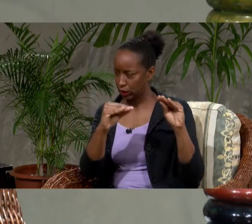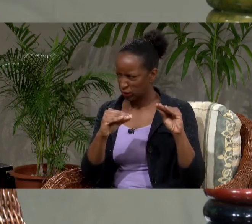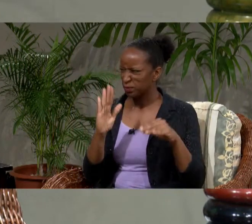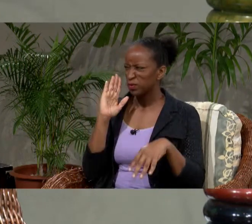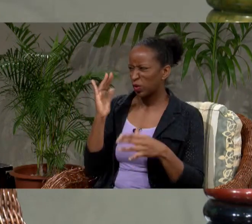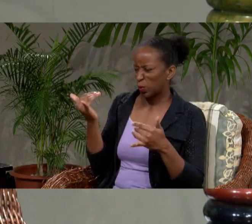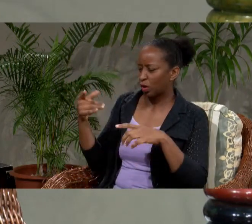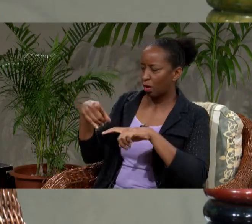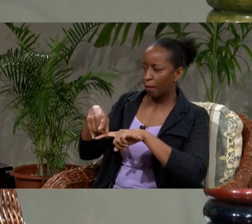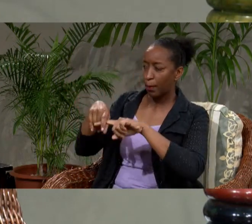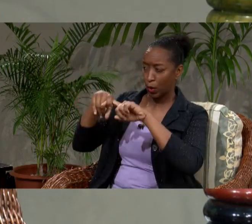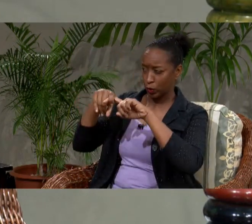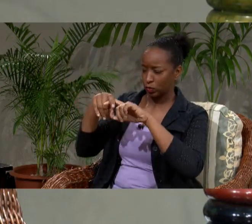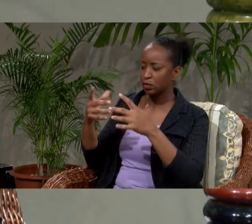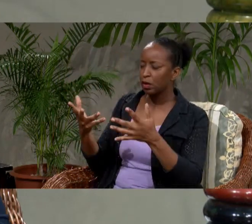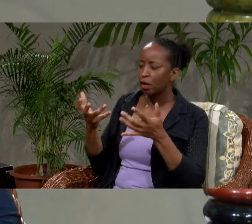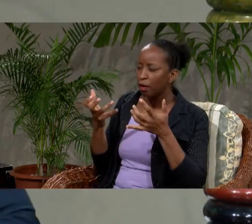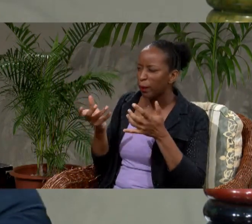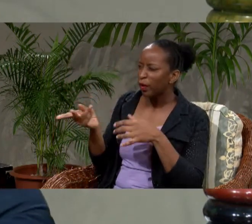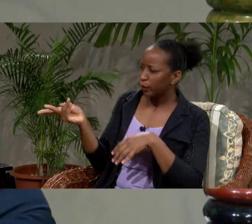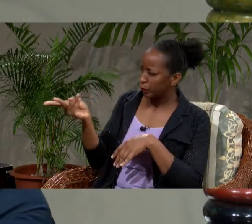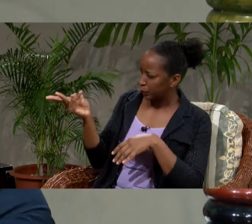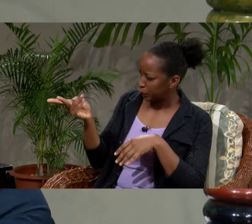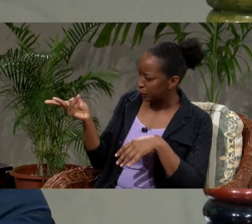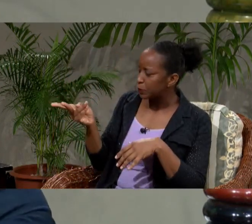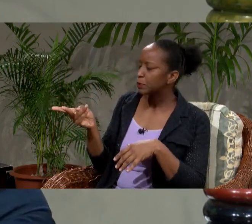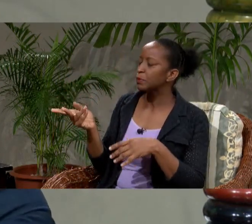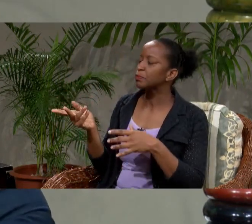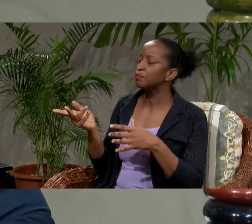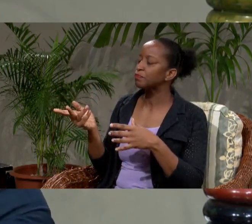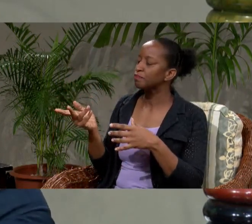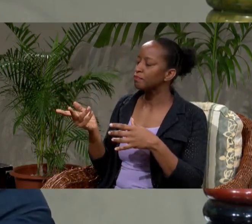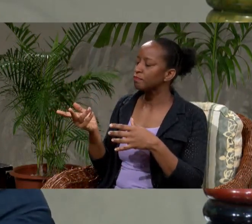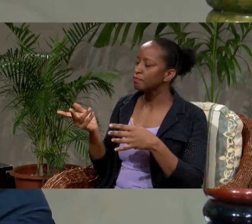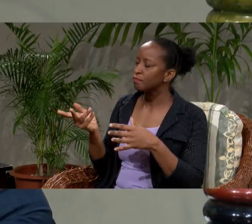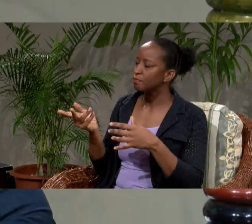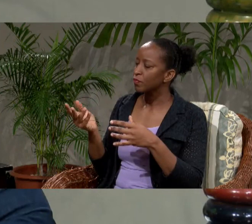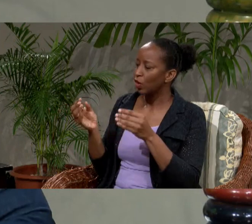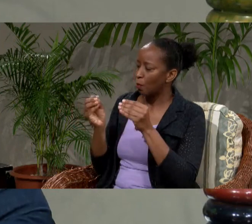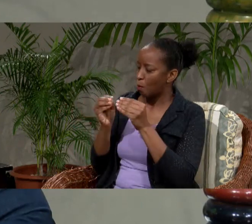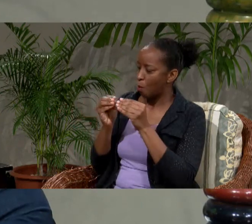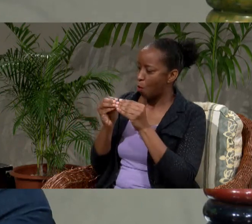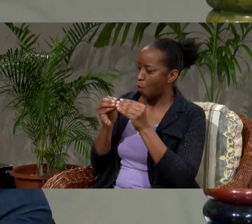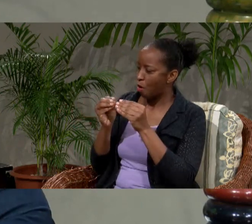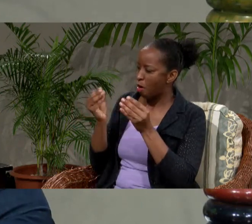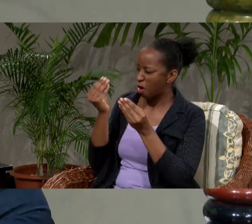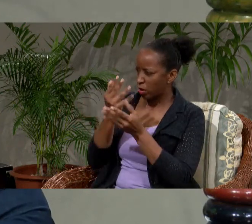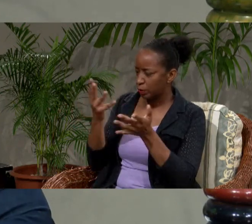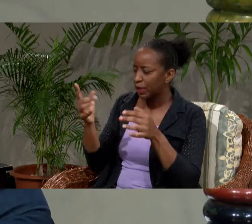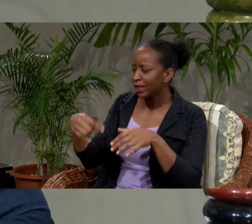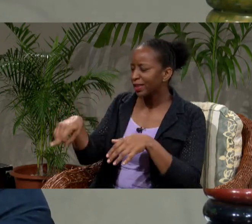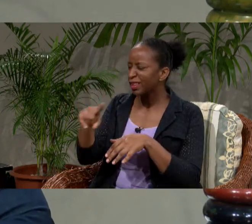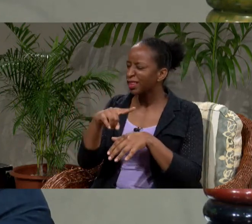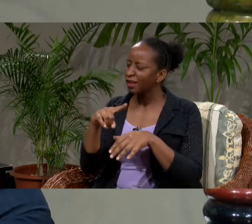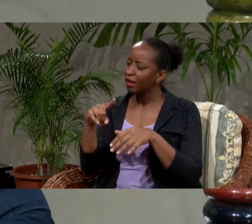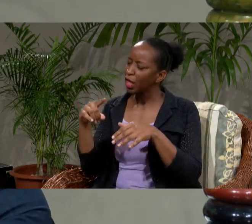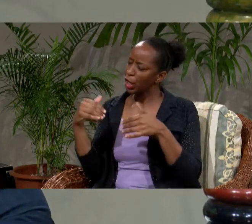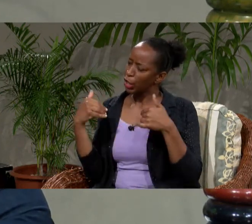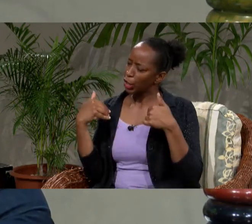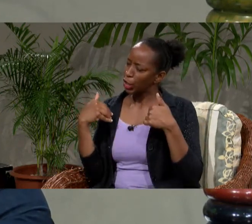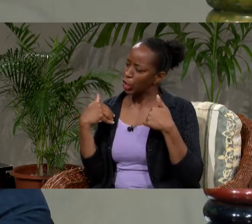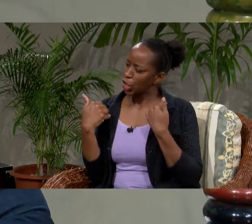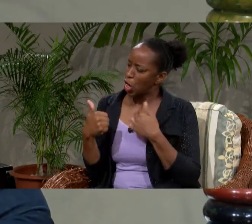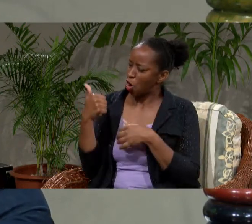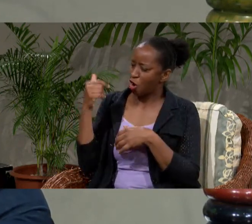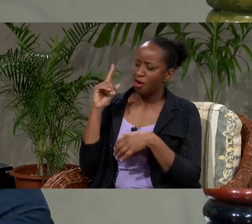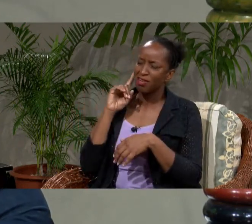you ladies, as more mature ladies, to share with us, you know, some of the challenges that the younger ones have as we